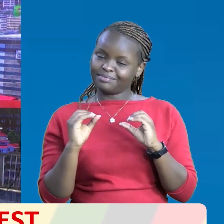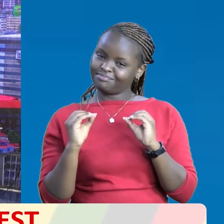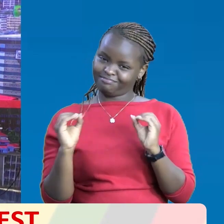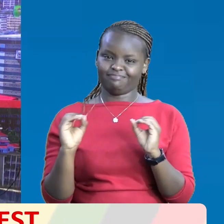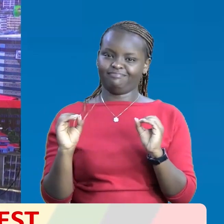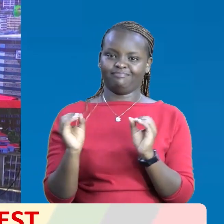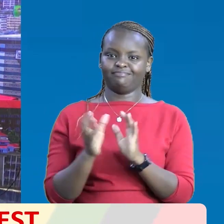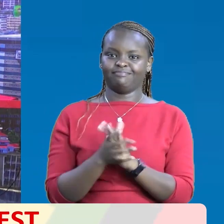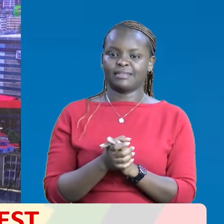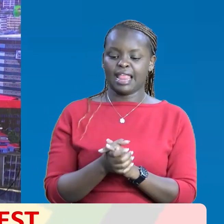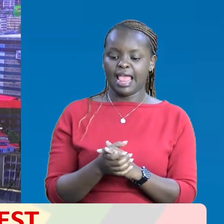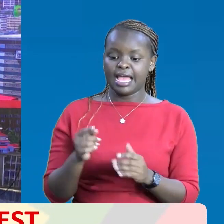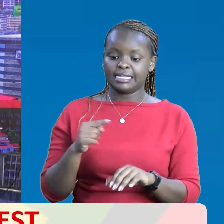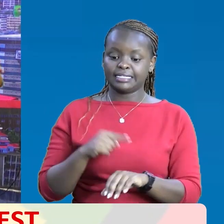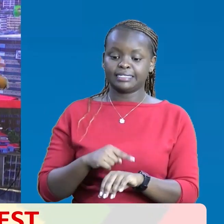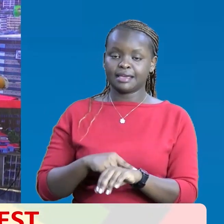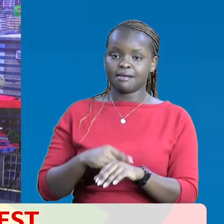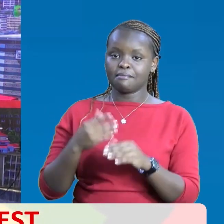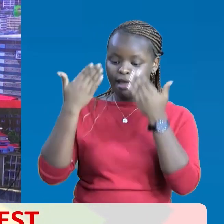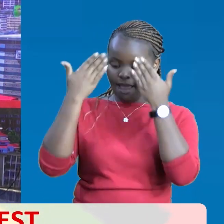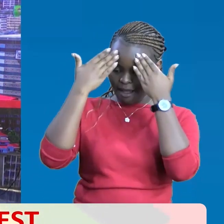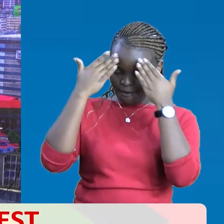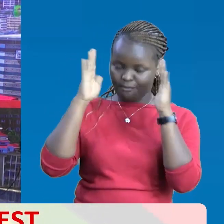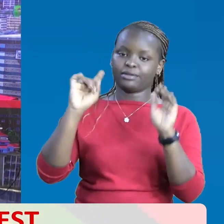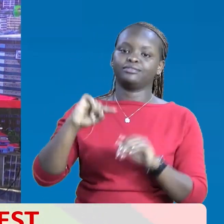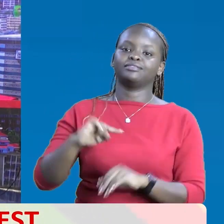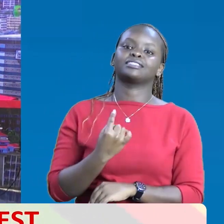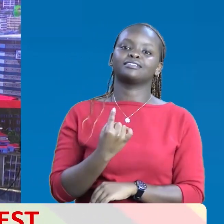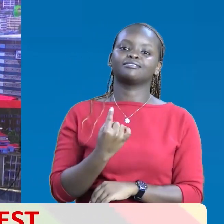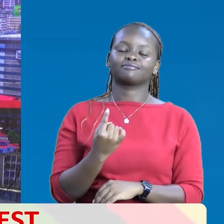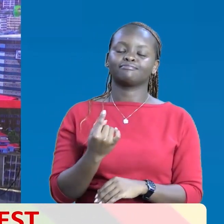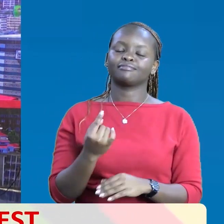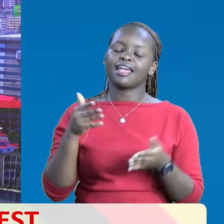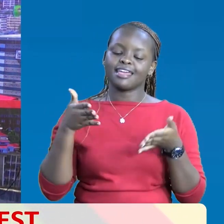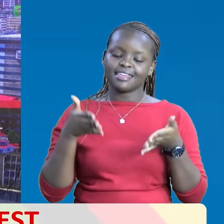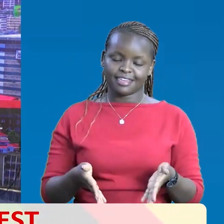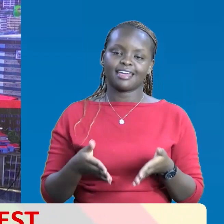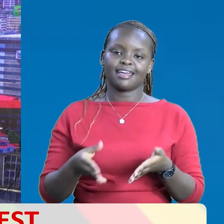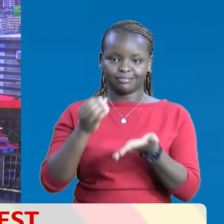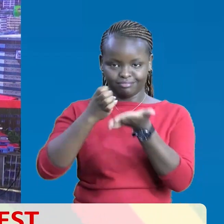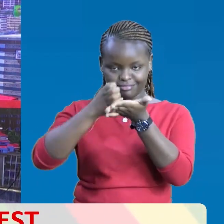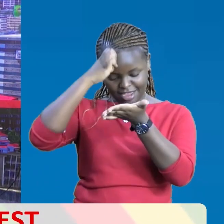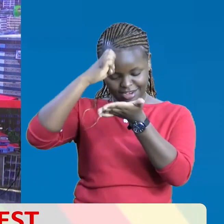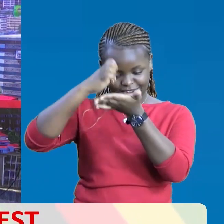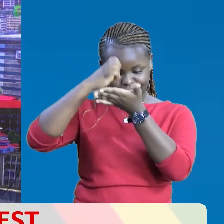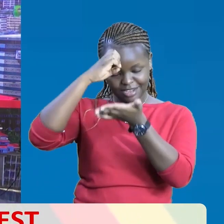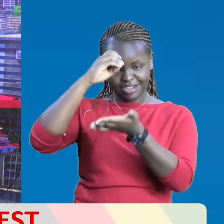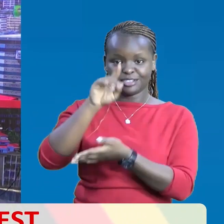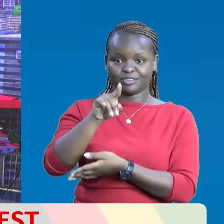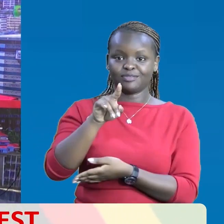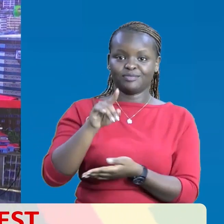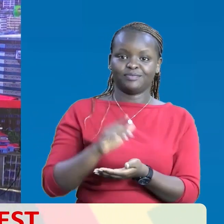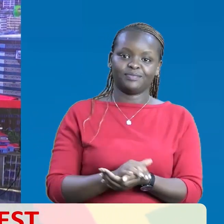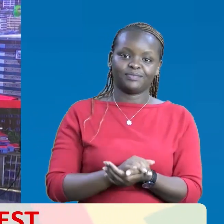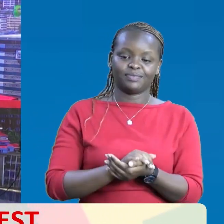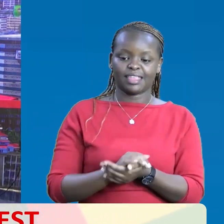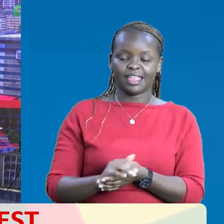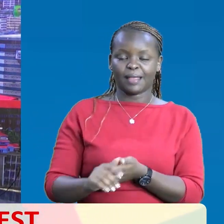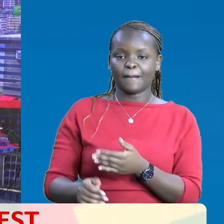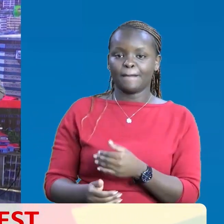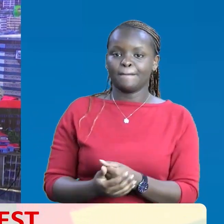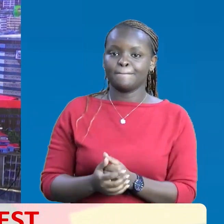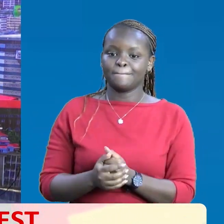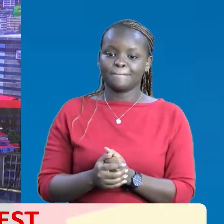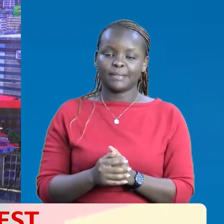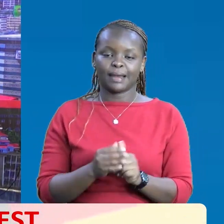you realize yourself. And leo tuko hapa kuwa educated. Hope you all are ready for this topic and this discussion. Right,